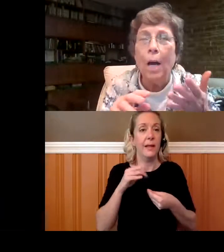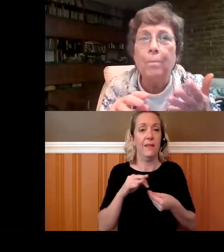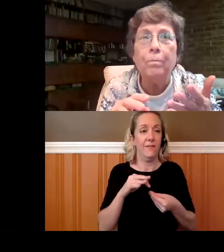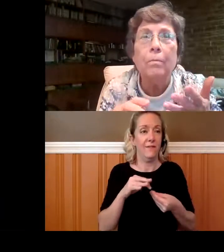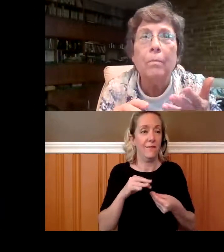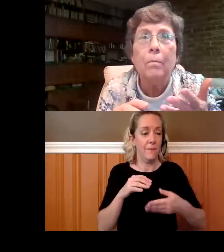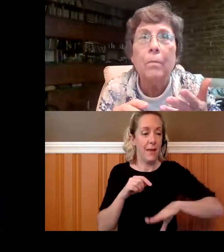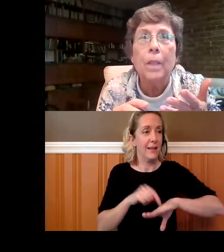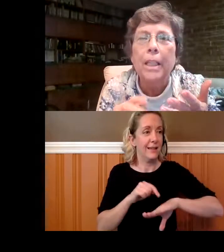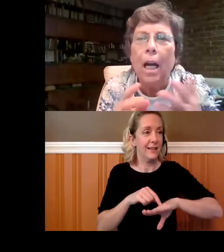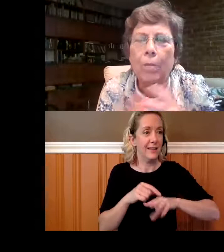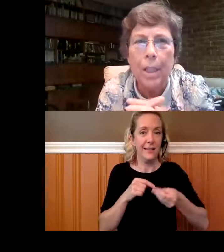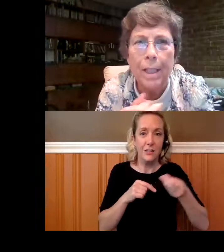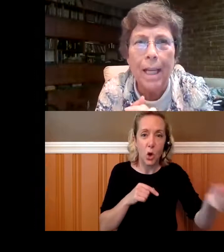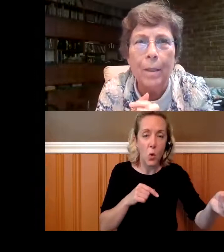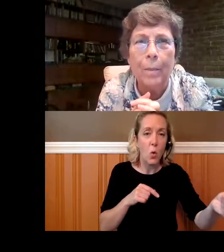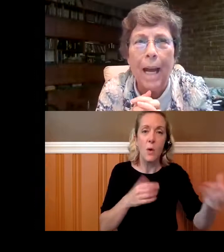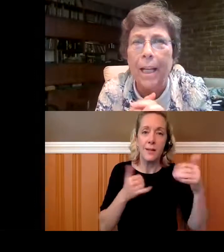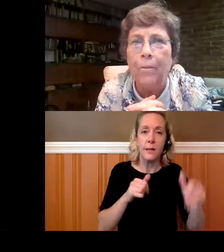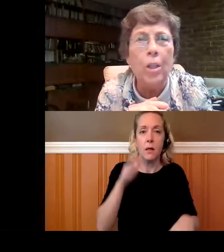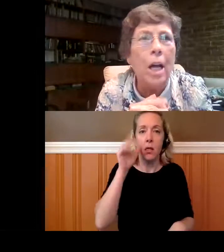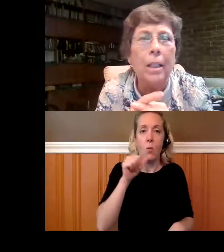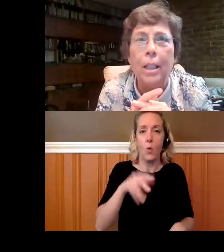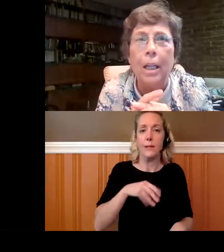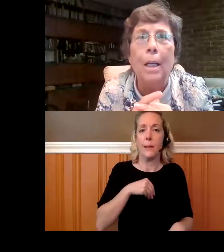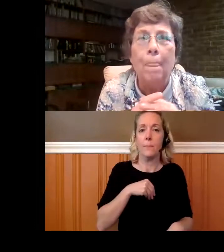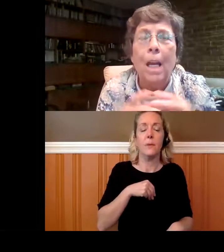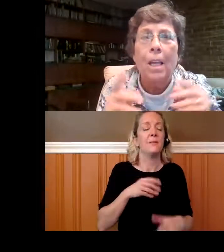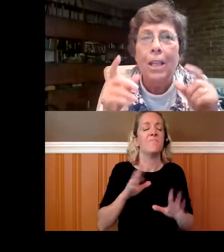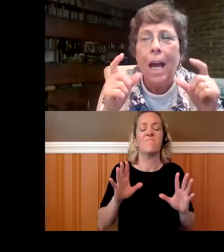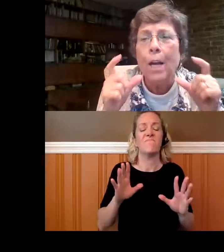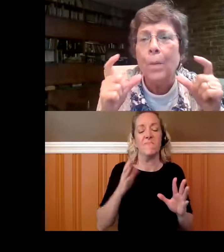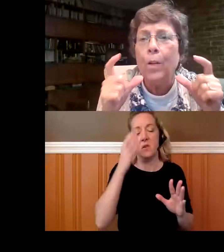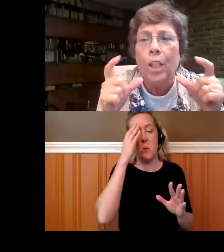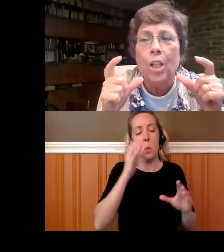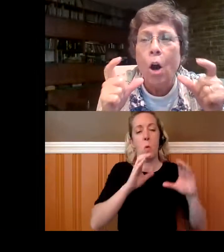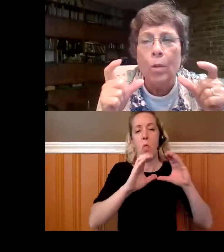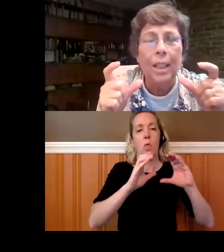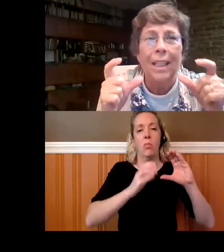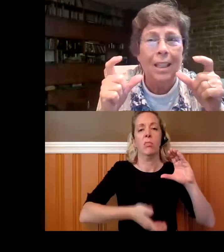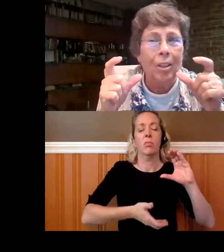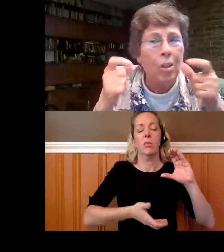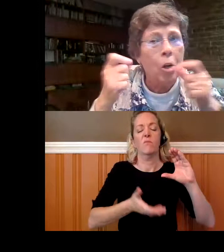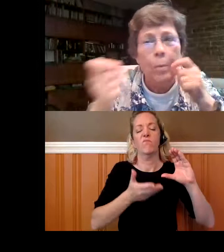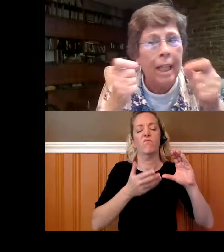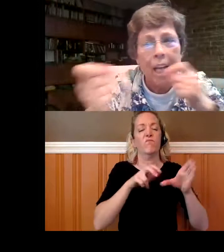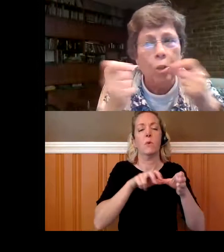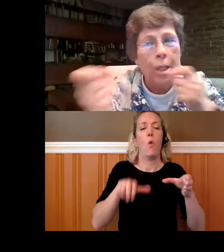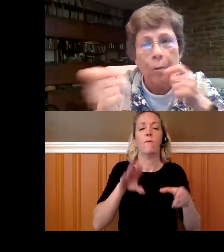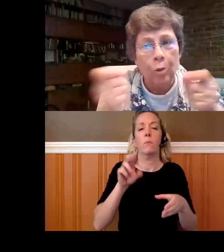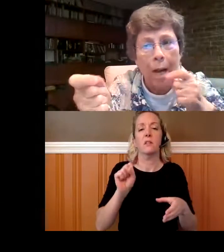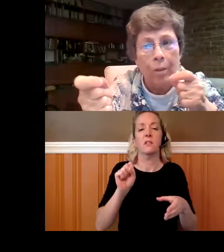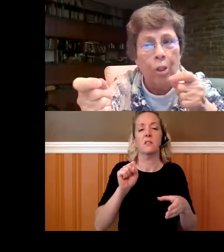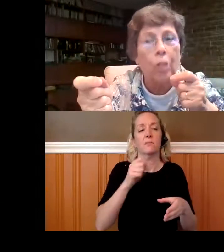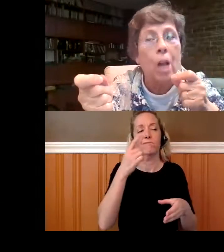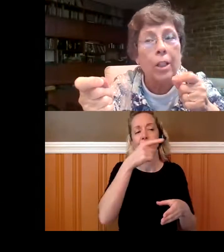not, that way the person knows that there's no communication going on with the driver, so you're not going to get told how to, when to get